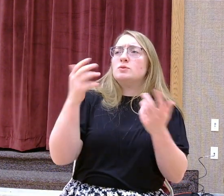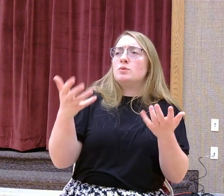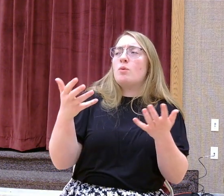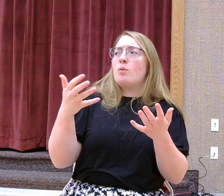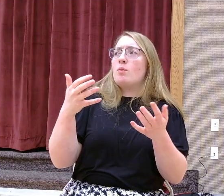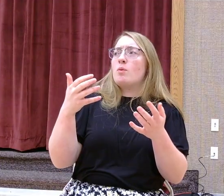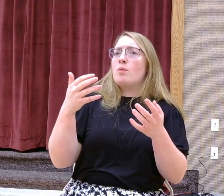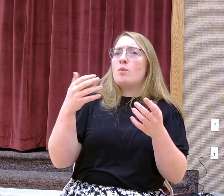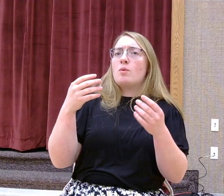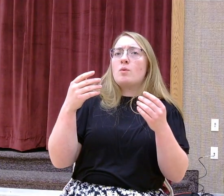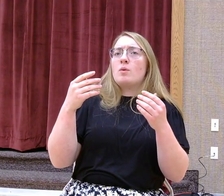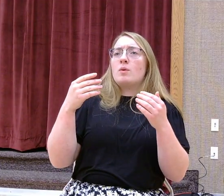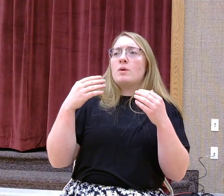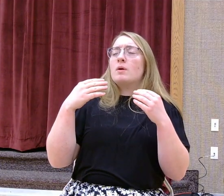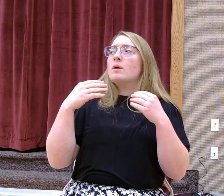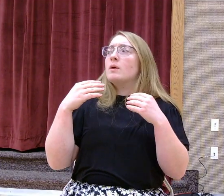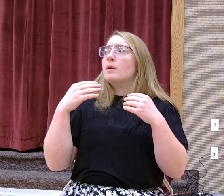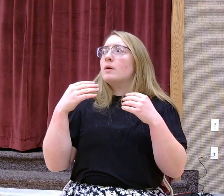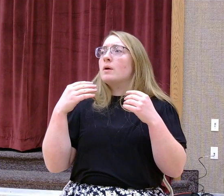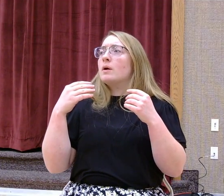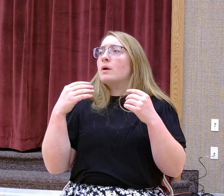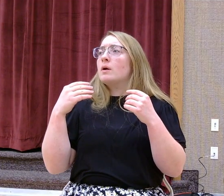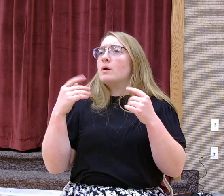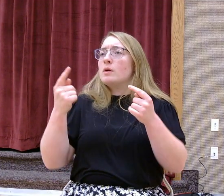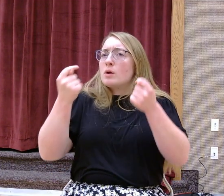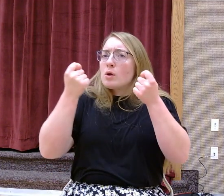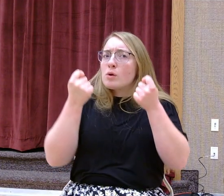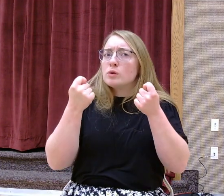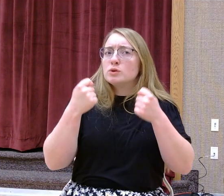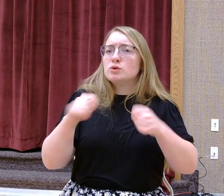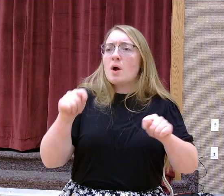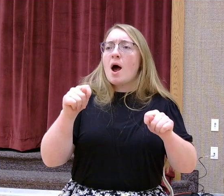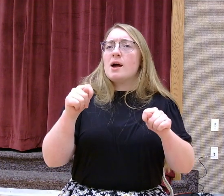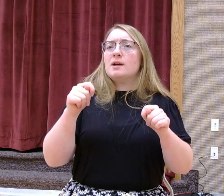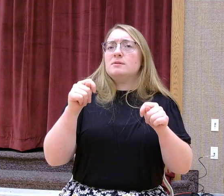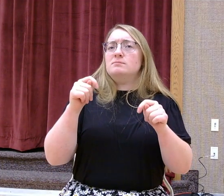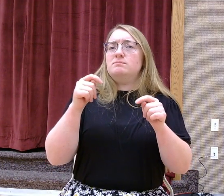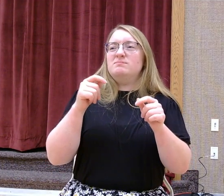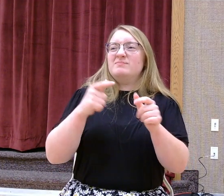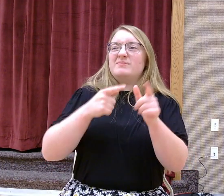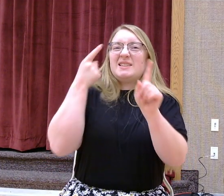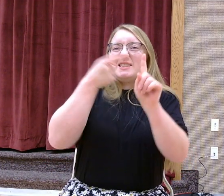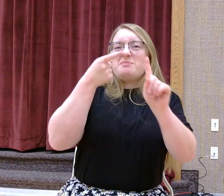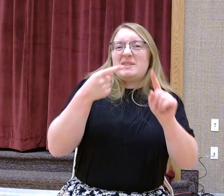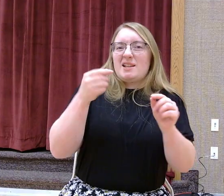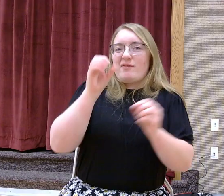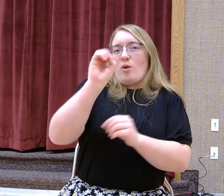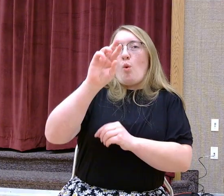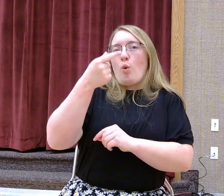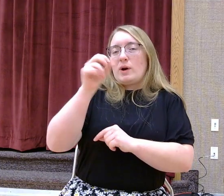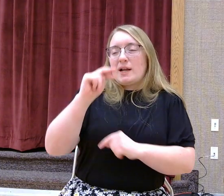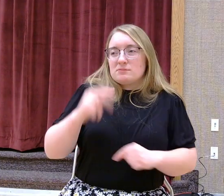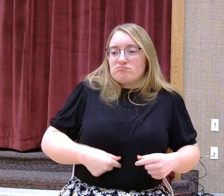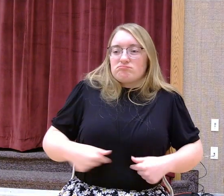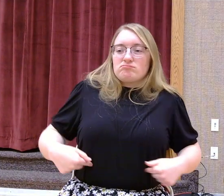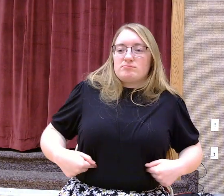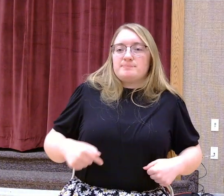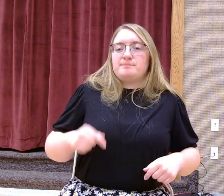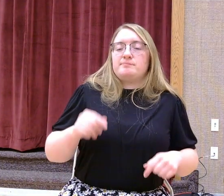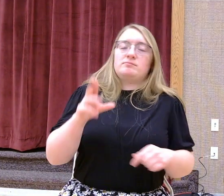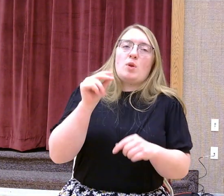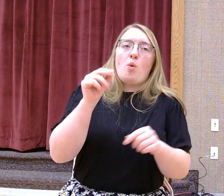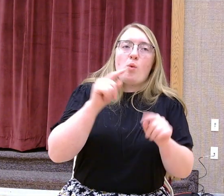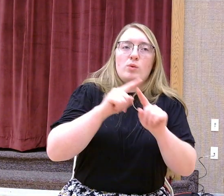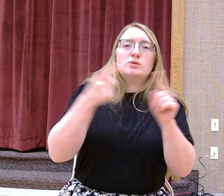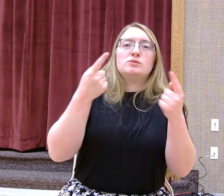on the back walls that you're trying to? Are you trying to get to the diaphragm, or is it just? No, you're just dislodge trying to it? expel that. Yeah, you're just trying to get that out. You're just trying to get that out. So